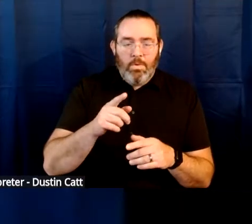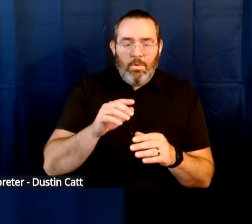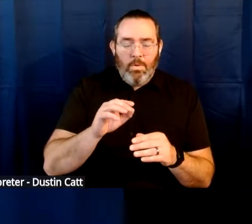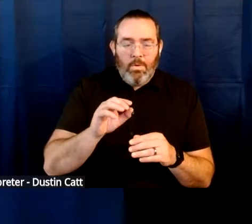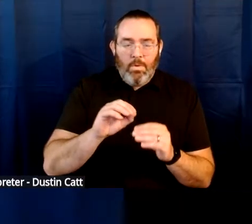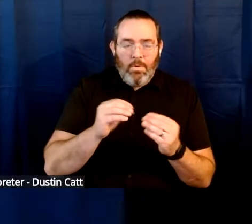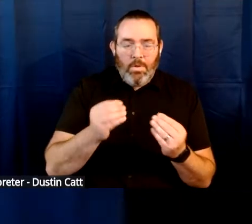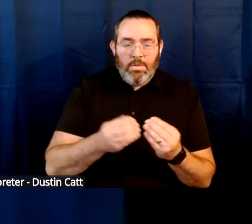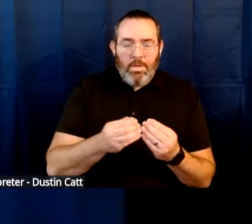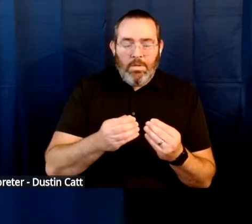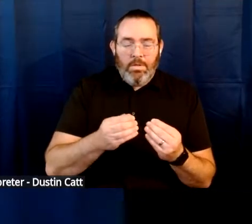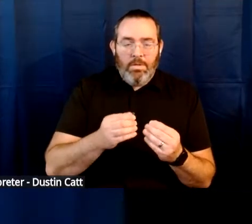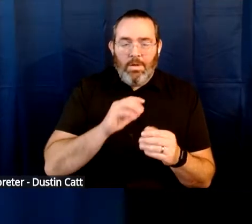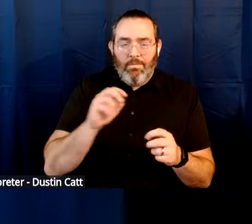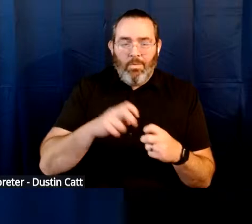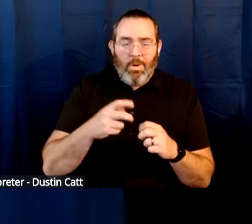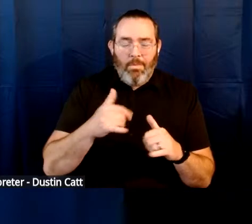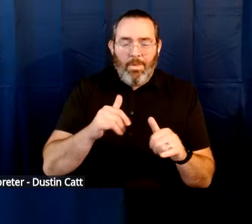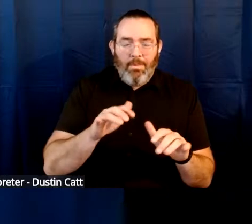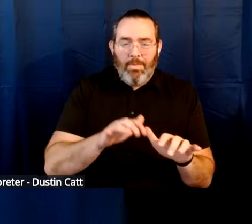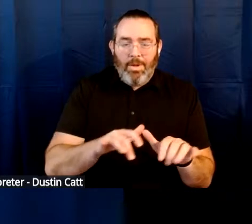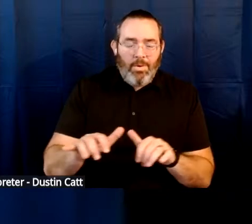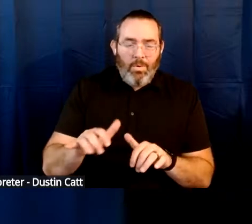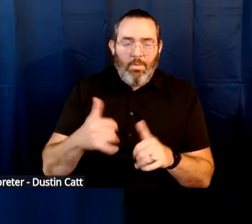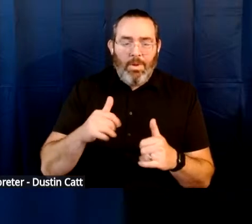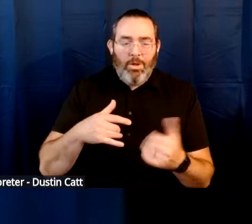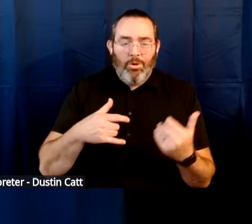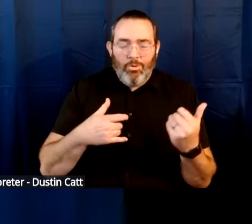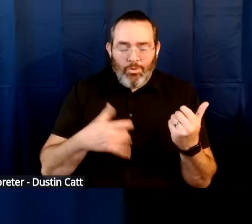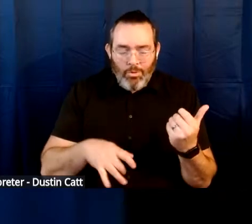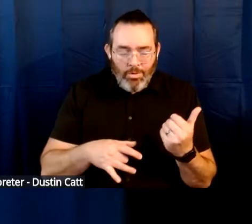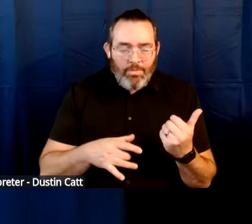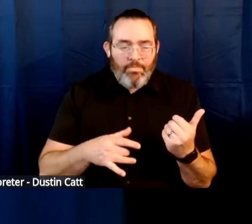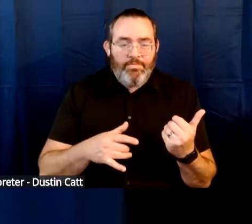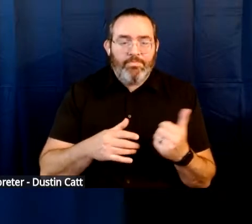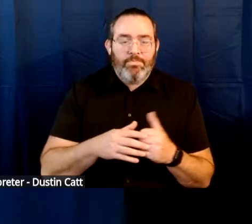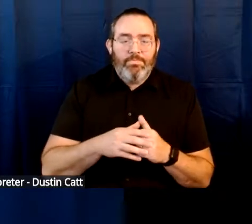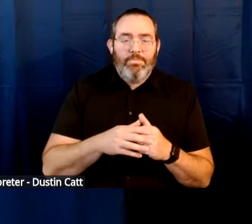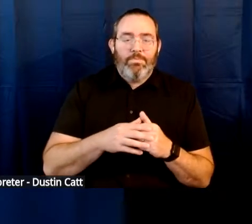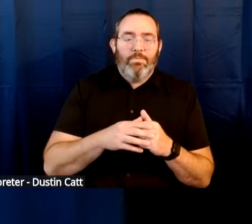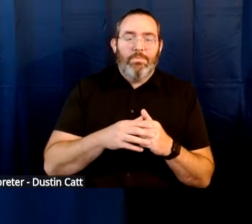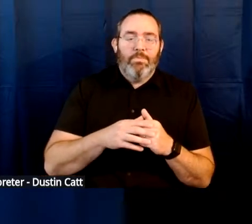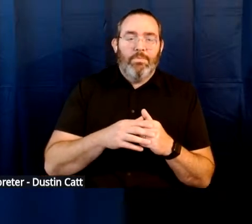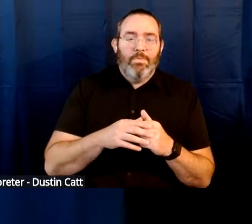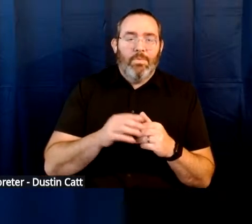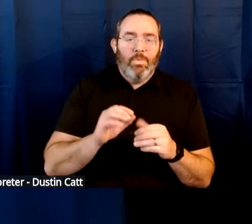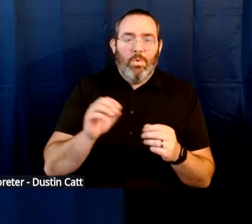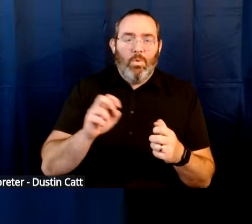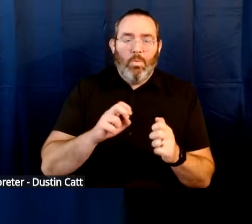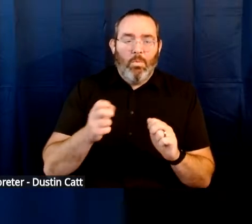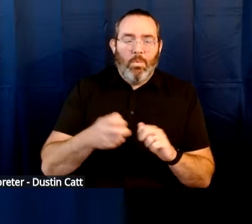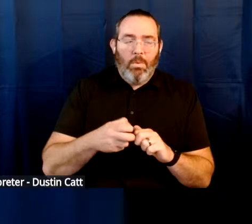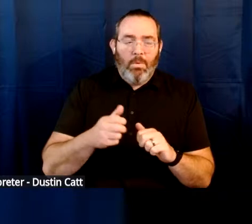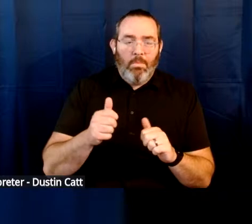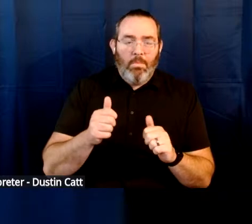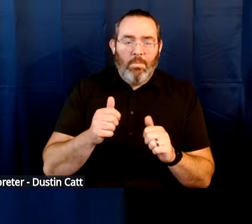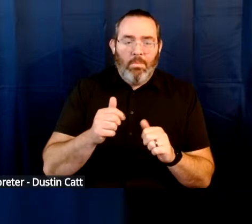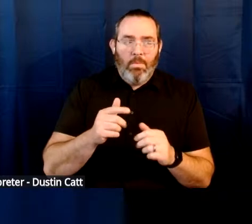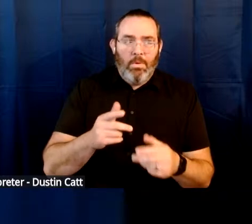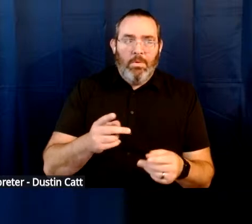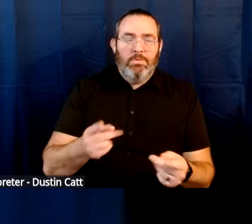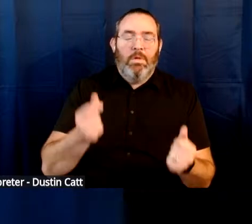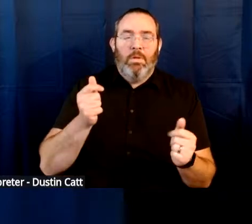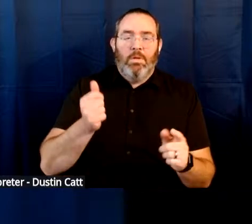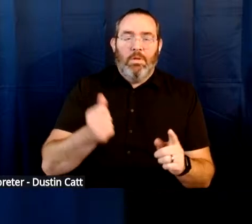Playing piano, playing guitar, singing, so no problems. And suddenly it happened to